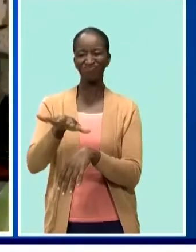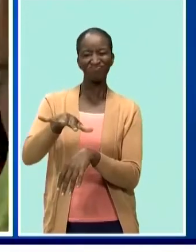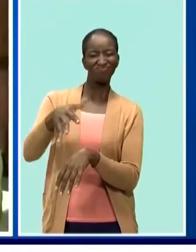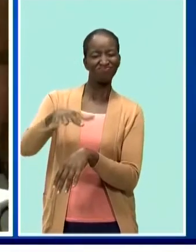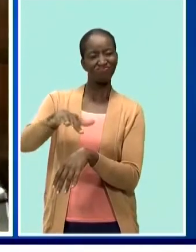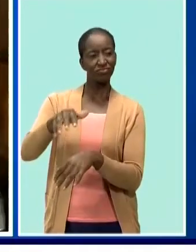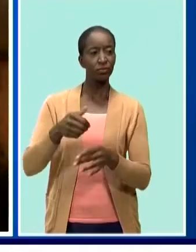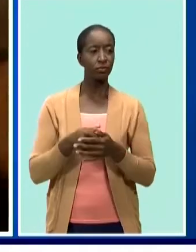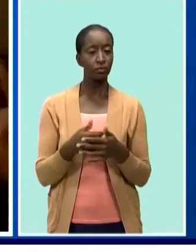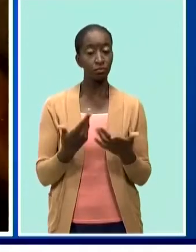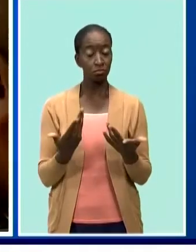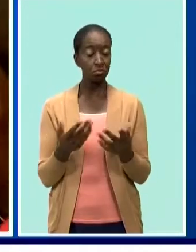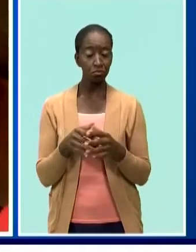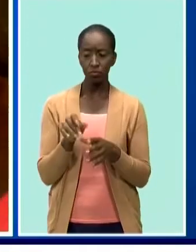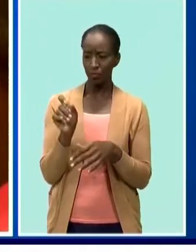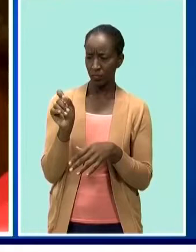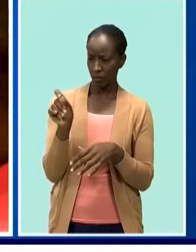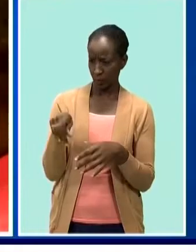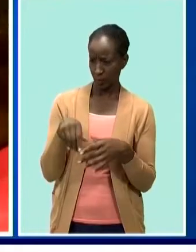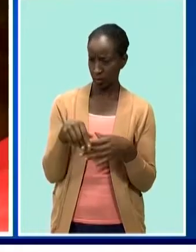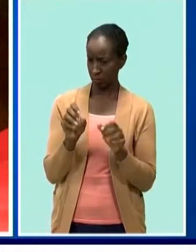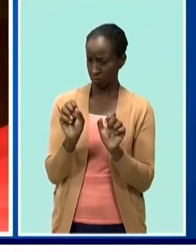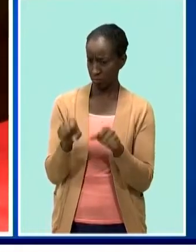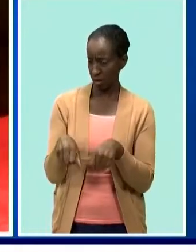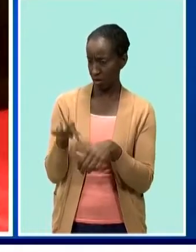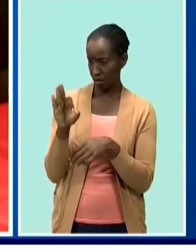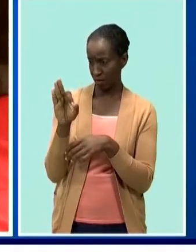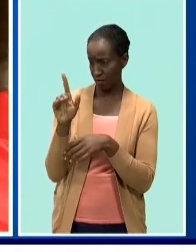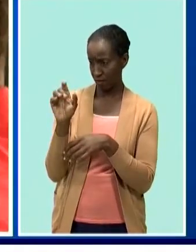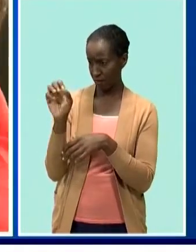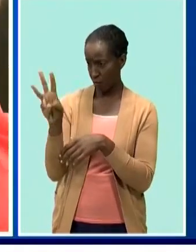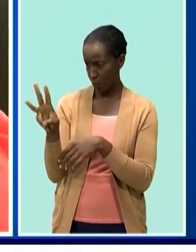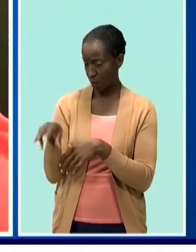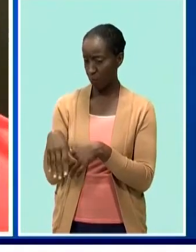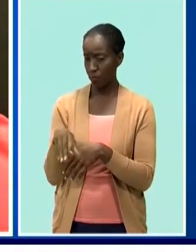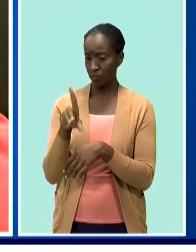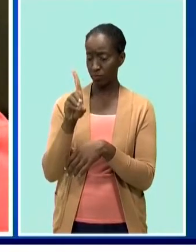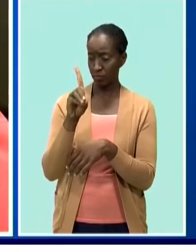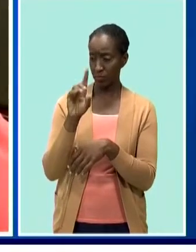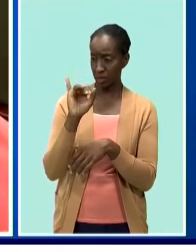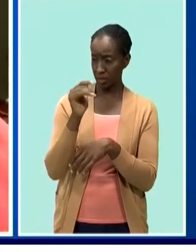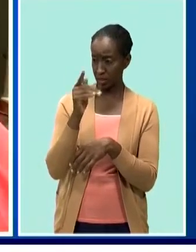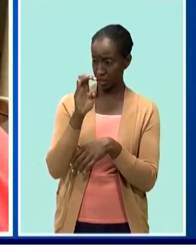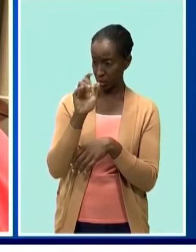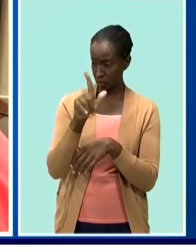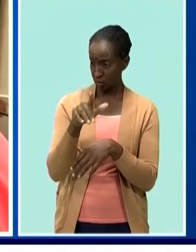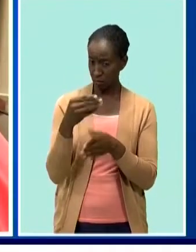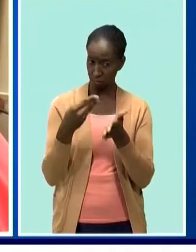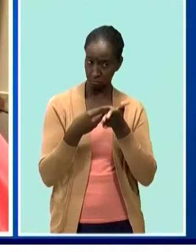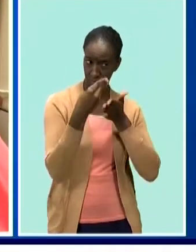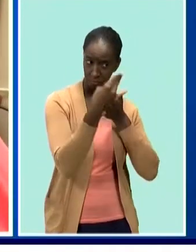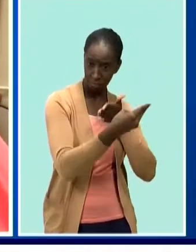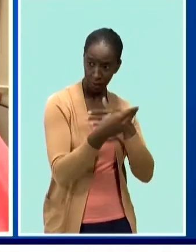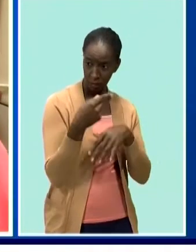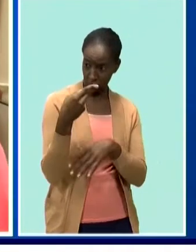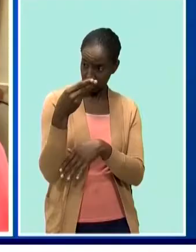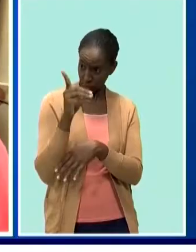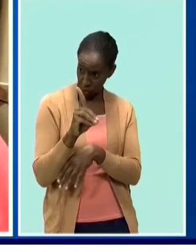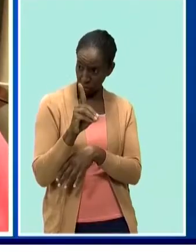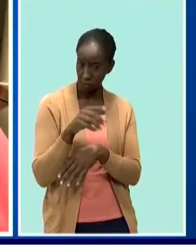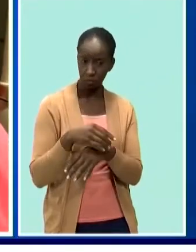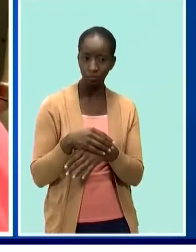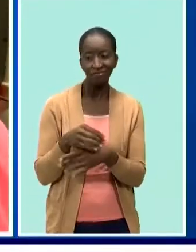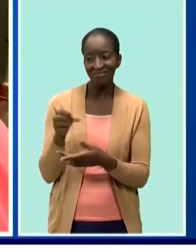available for Flow and Digicel to purchase the HD quality from the CBC? Yes, and we did offer